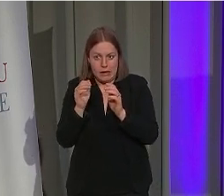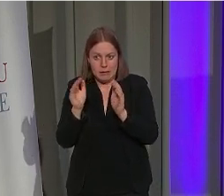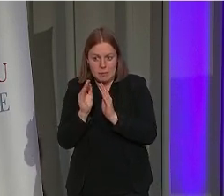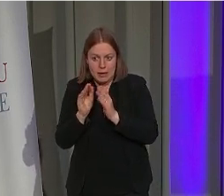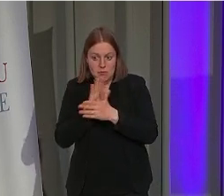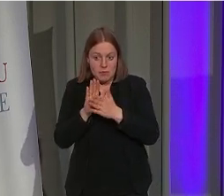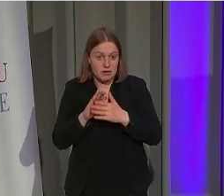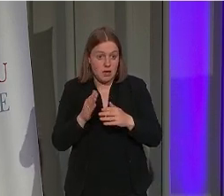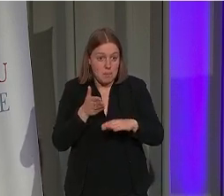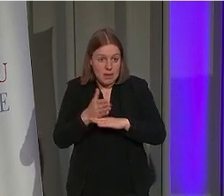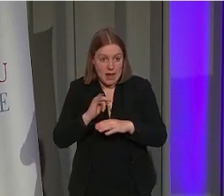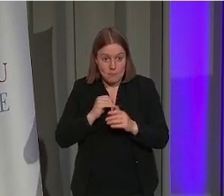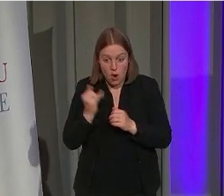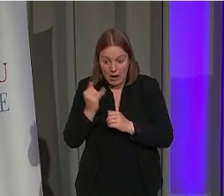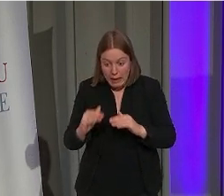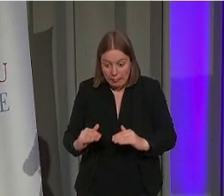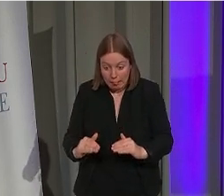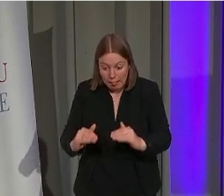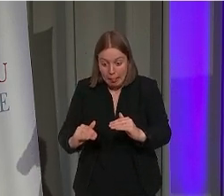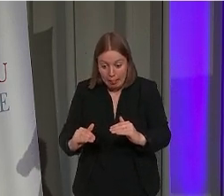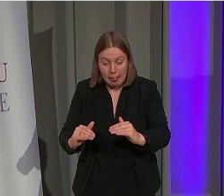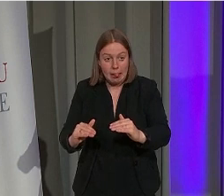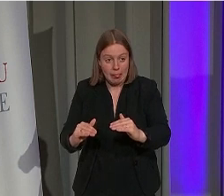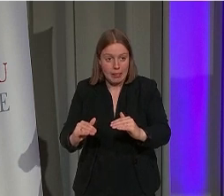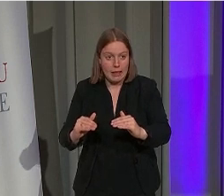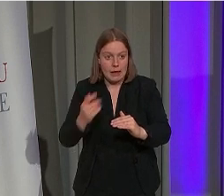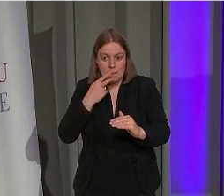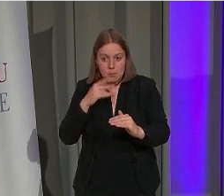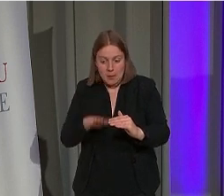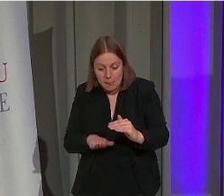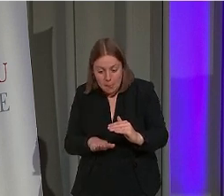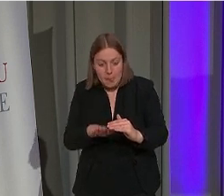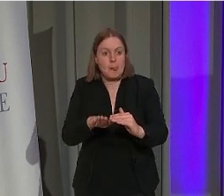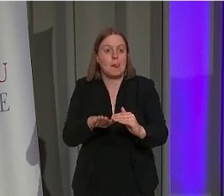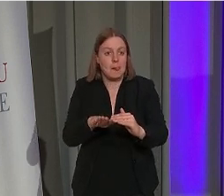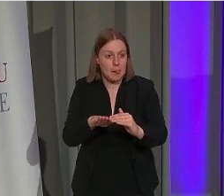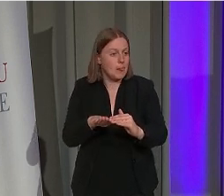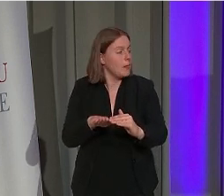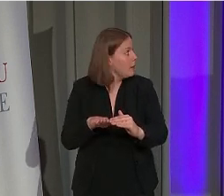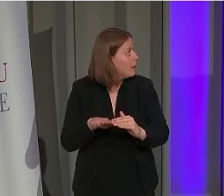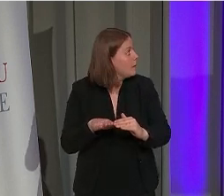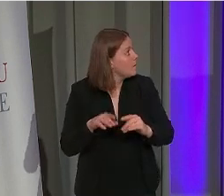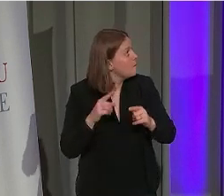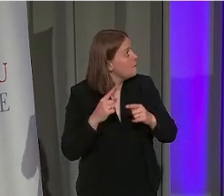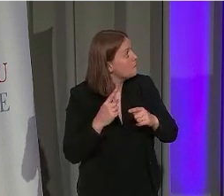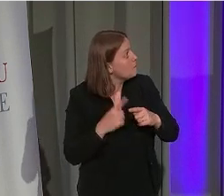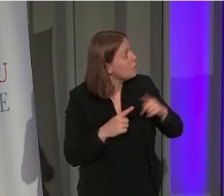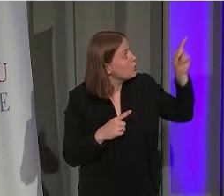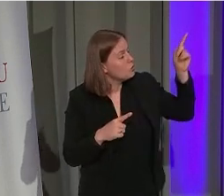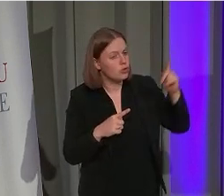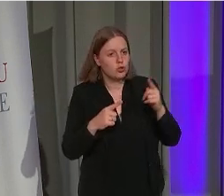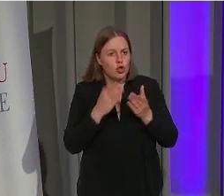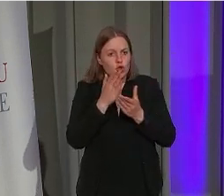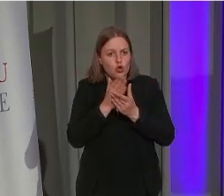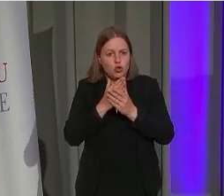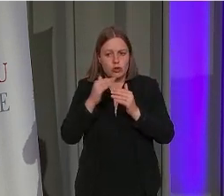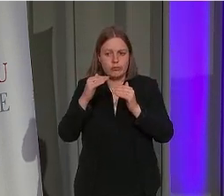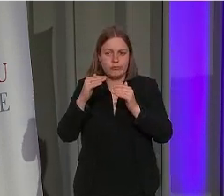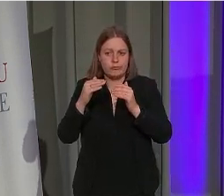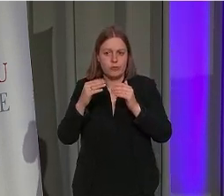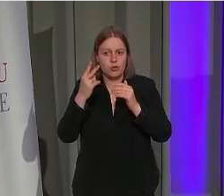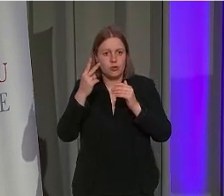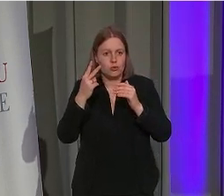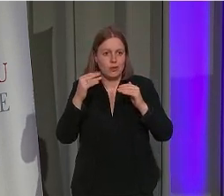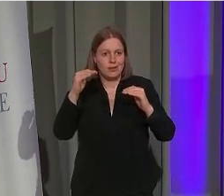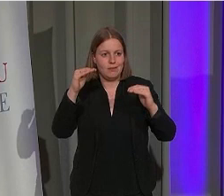the existing building. There is still a small threshold at the entrance that has been solved by a slight ramp, and